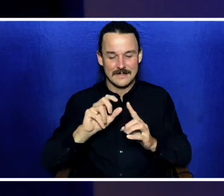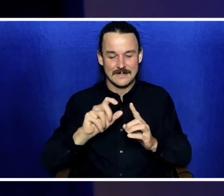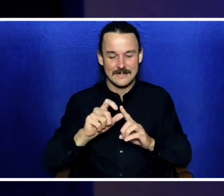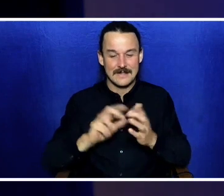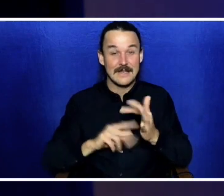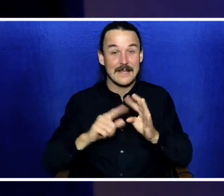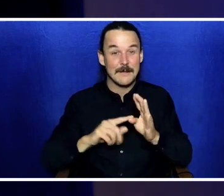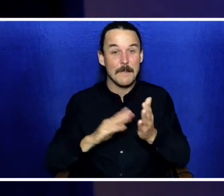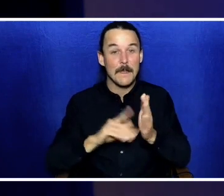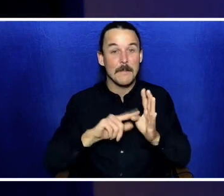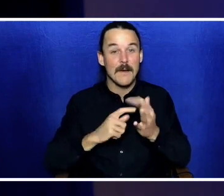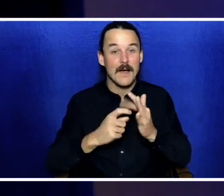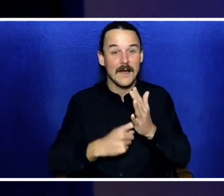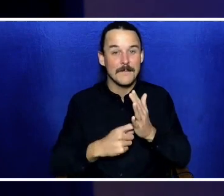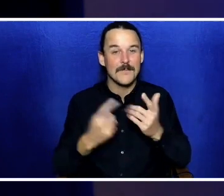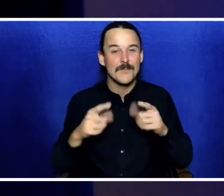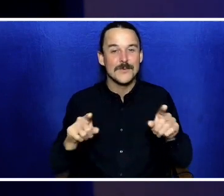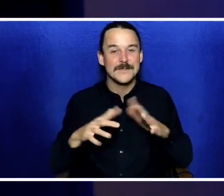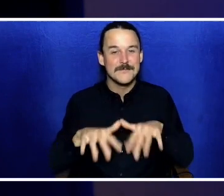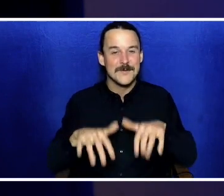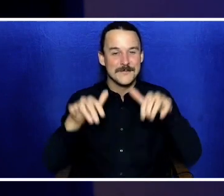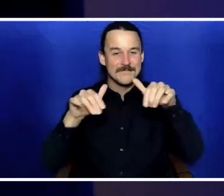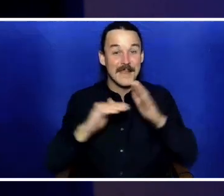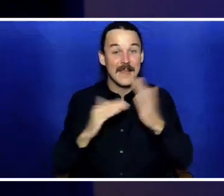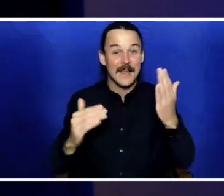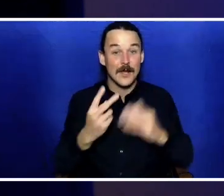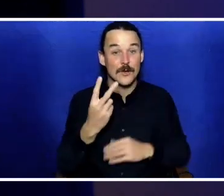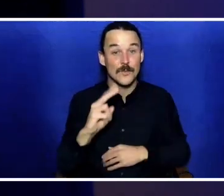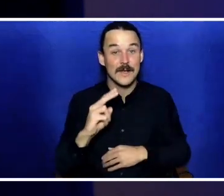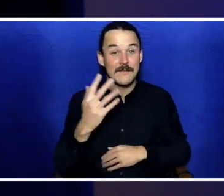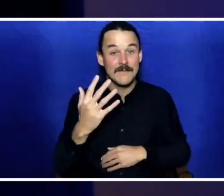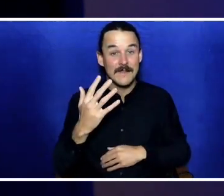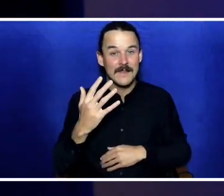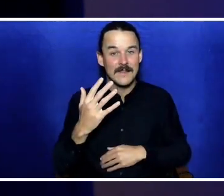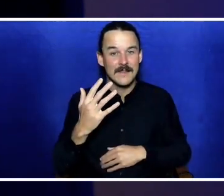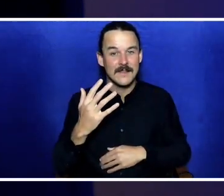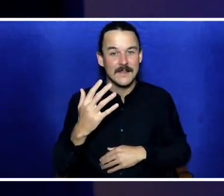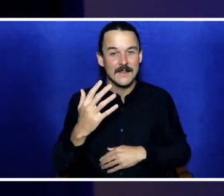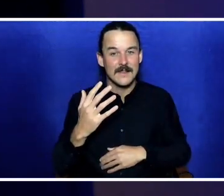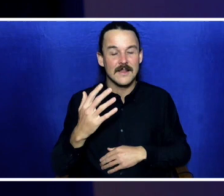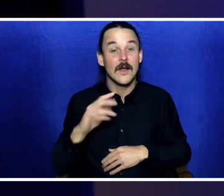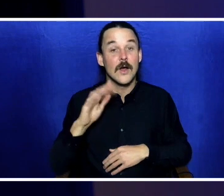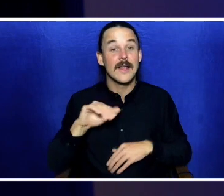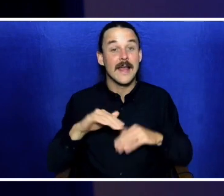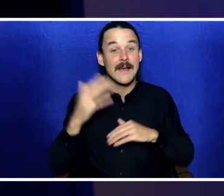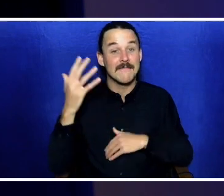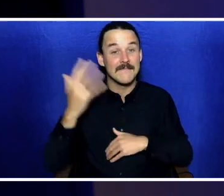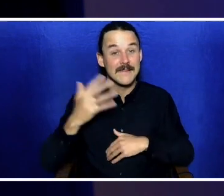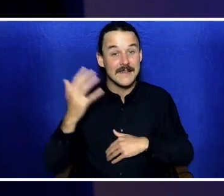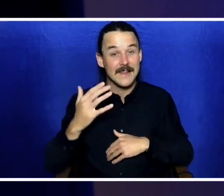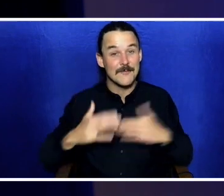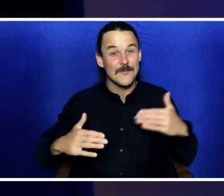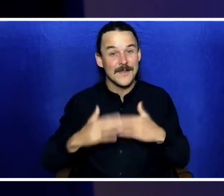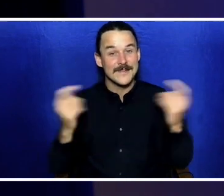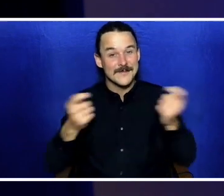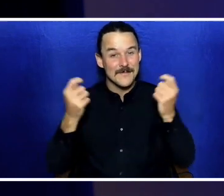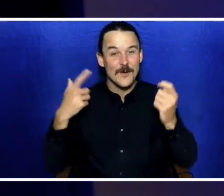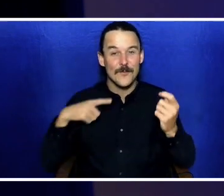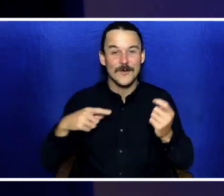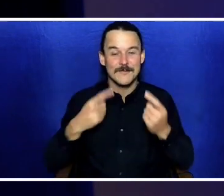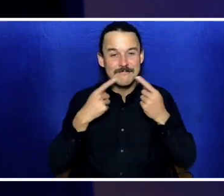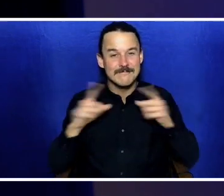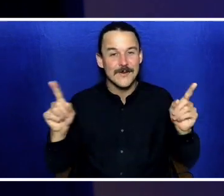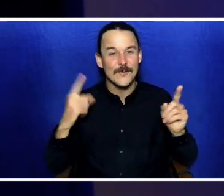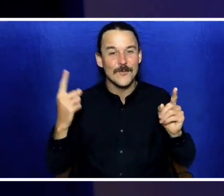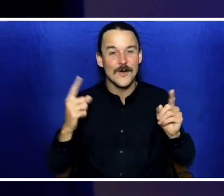Opera's 15th birthday celebrations, we announced a First Nations opera by Yorta Yorta soprano and composer Deborah Cheatham,